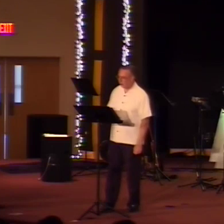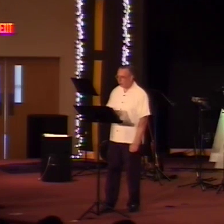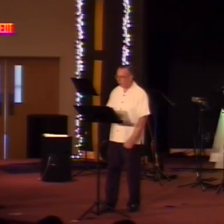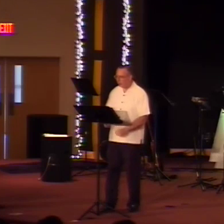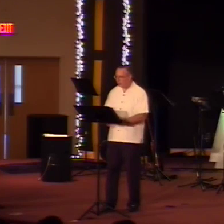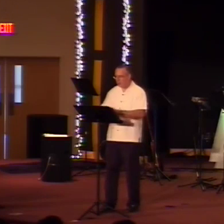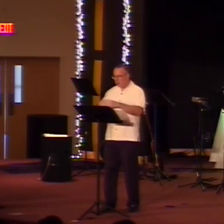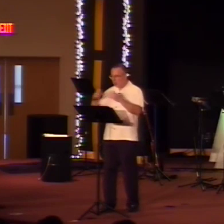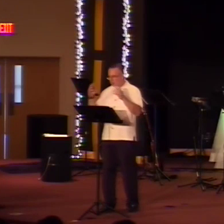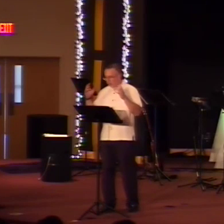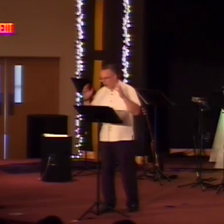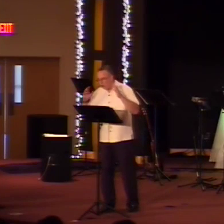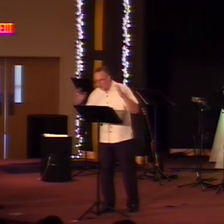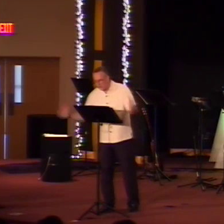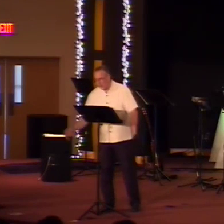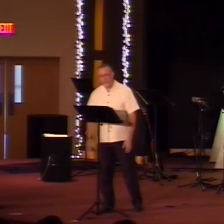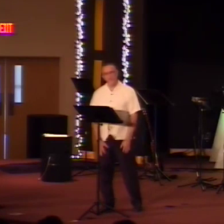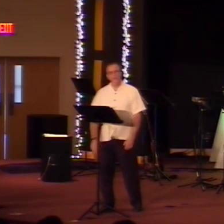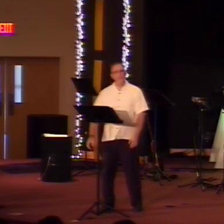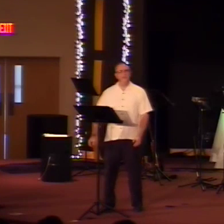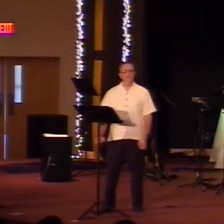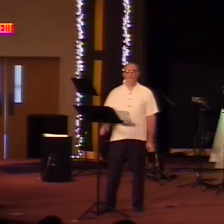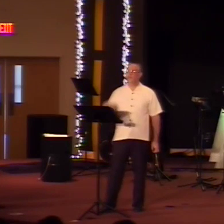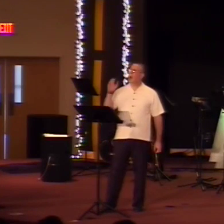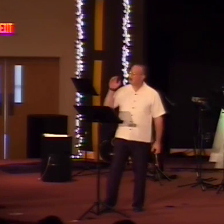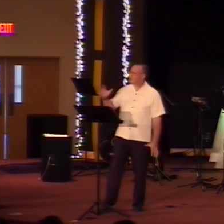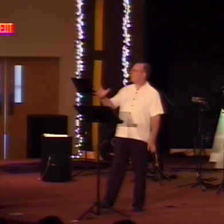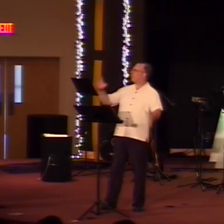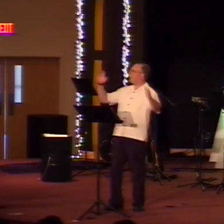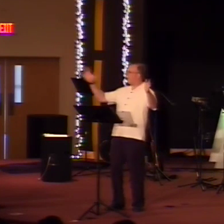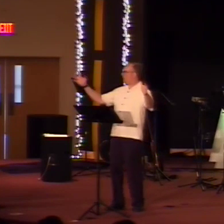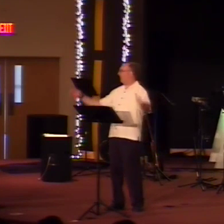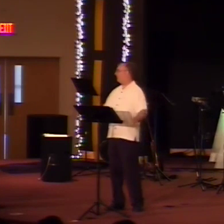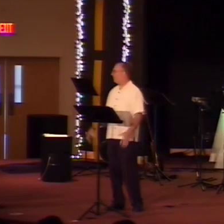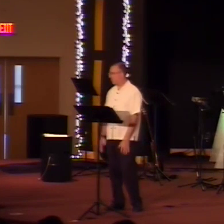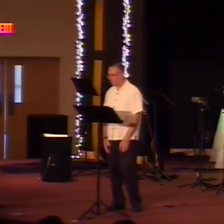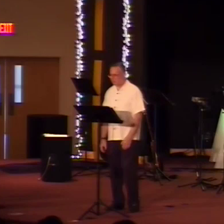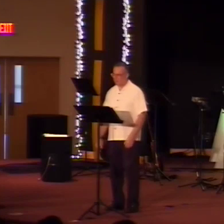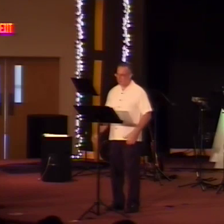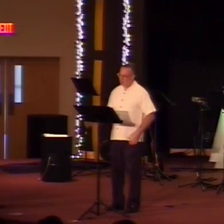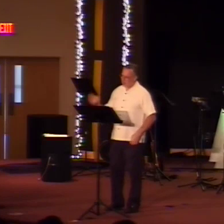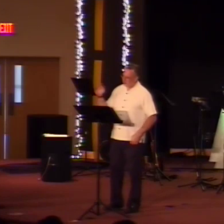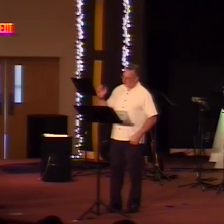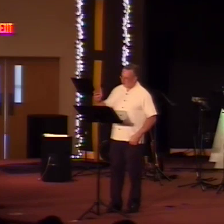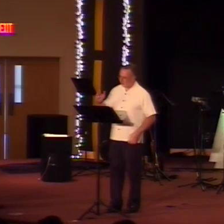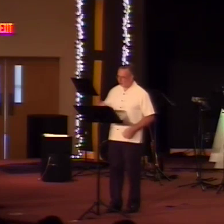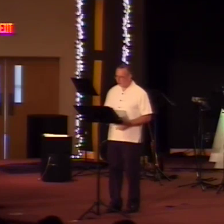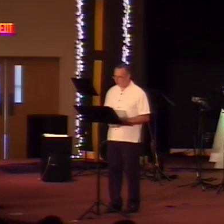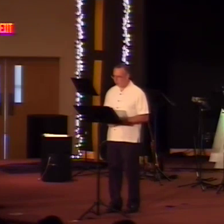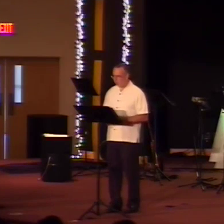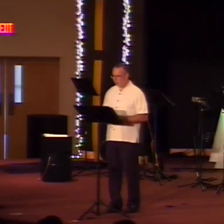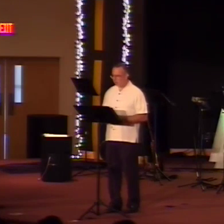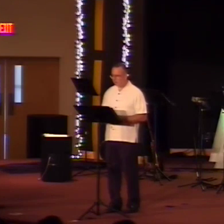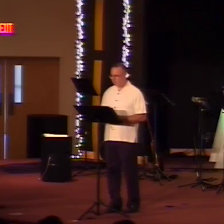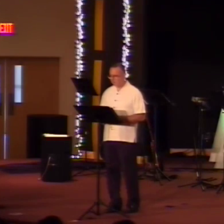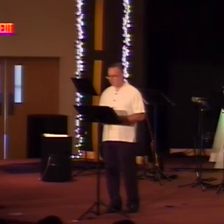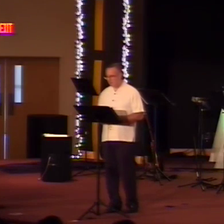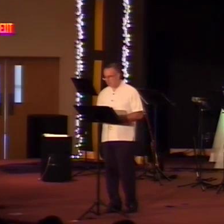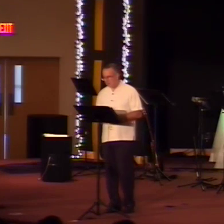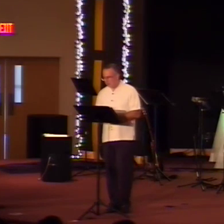Episcopalians, the Church of England. All of them coming into existence hundreds of years after Jesus established his